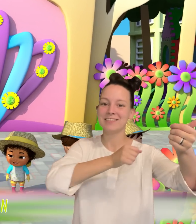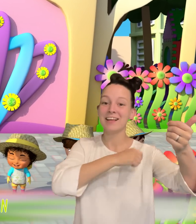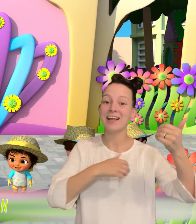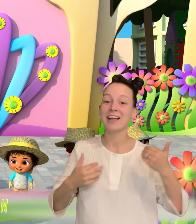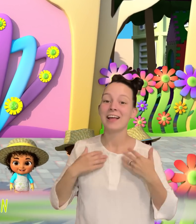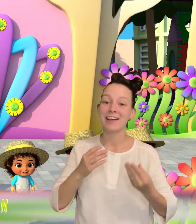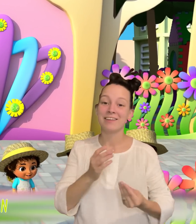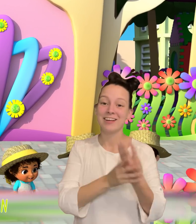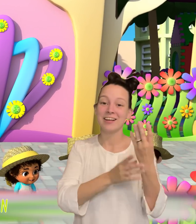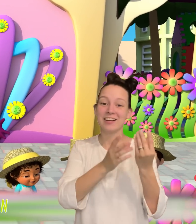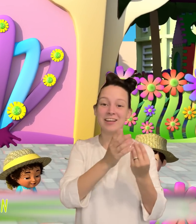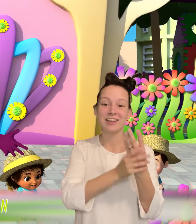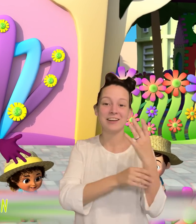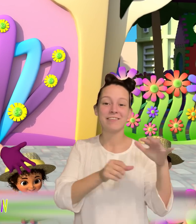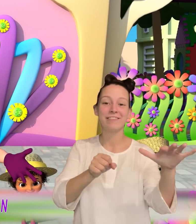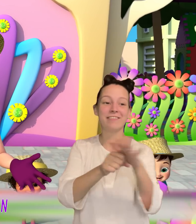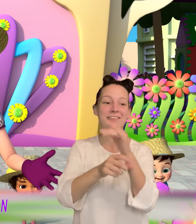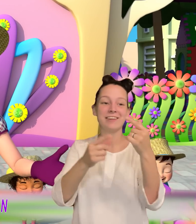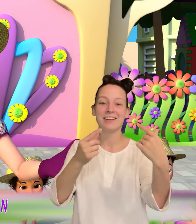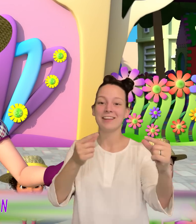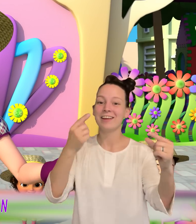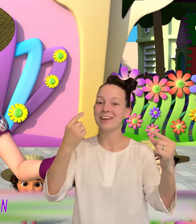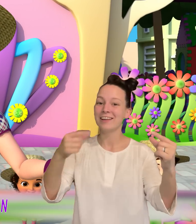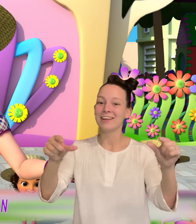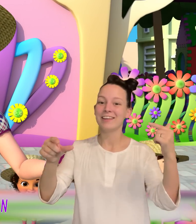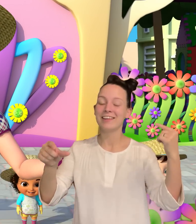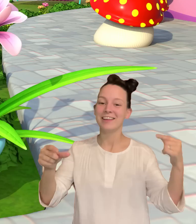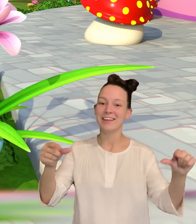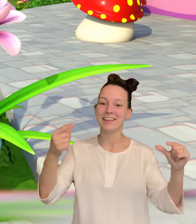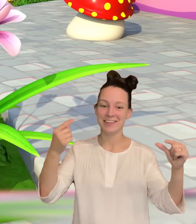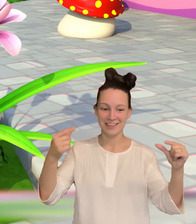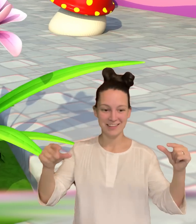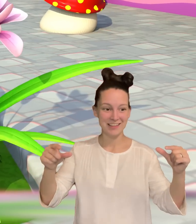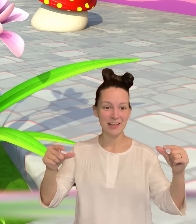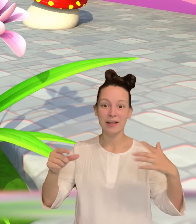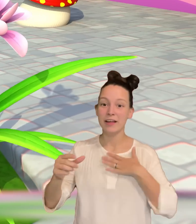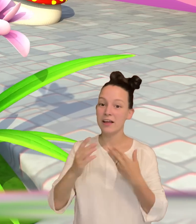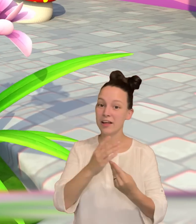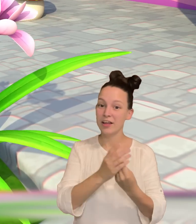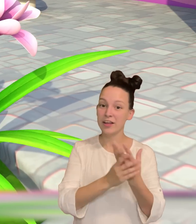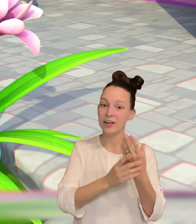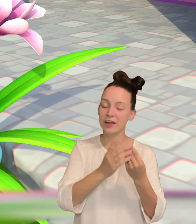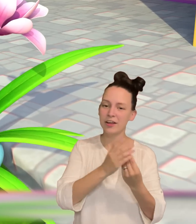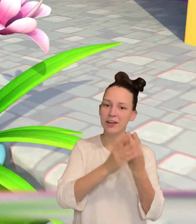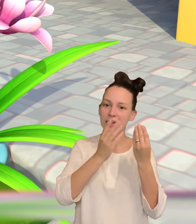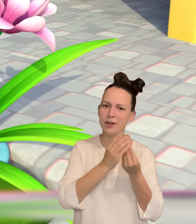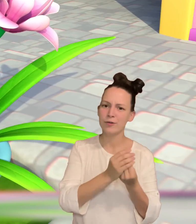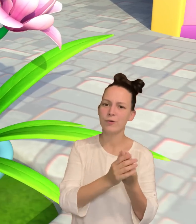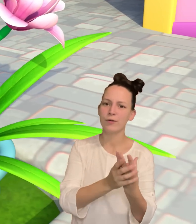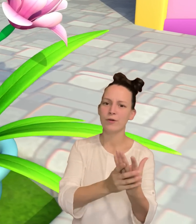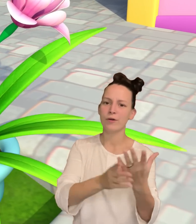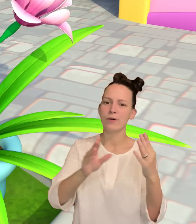I have a garden full of green how does my garden